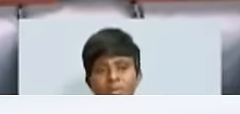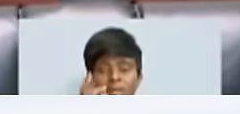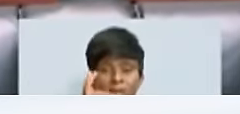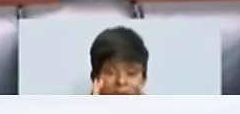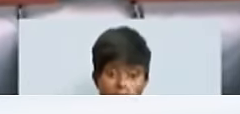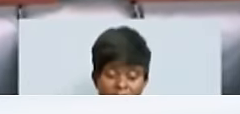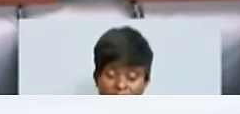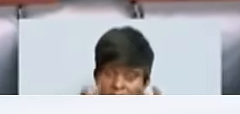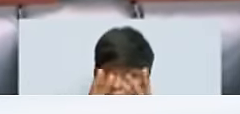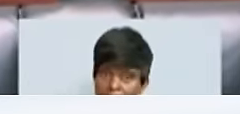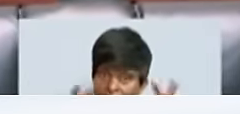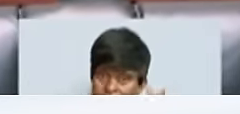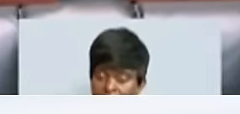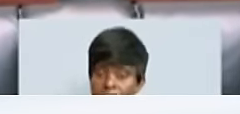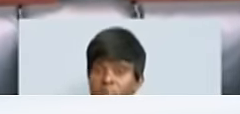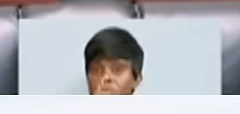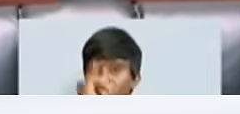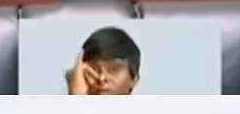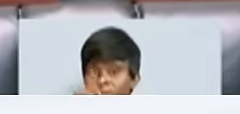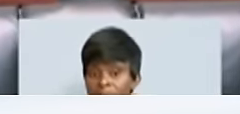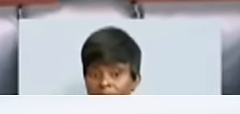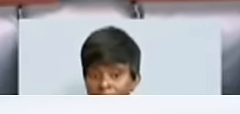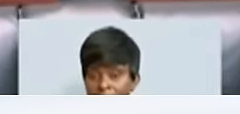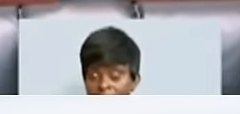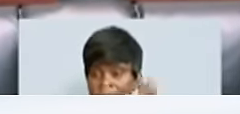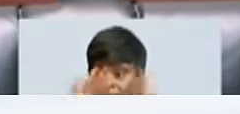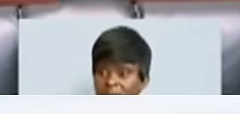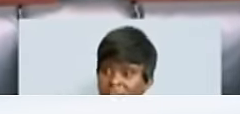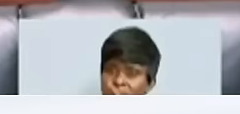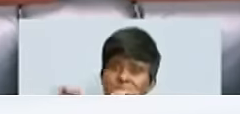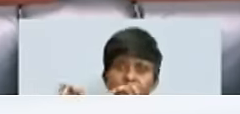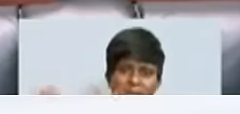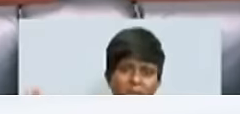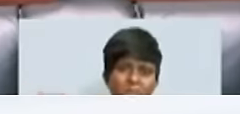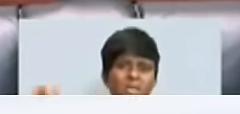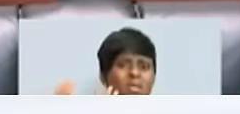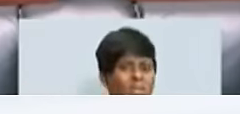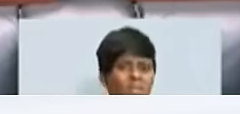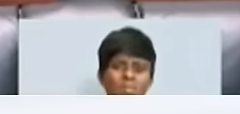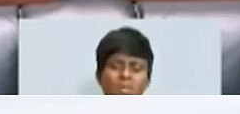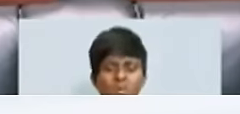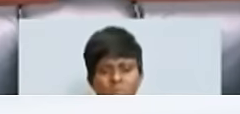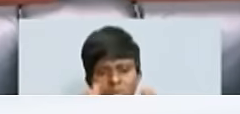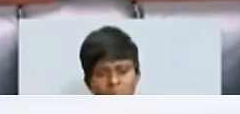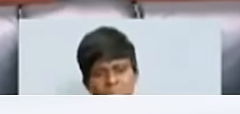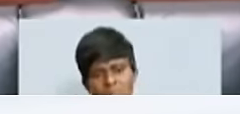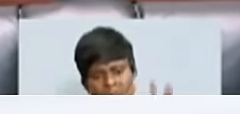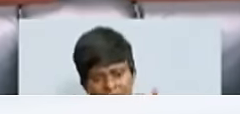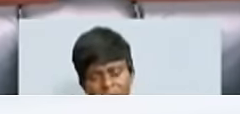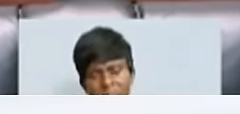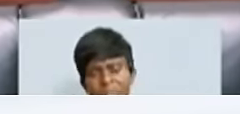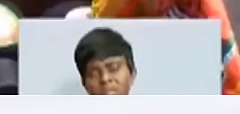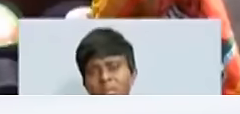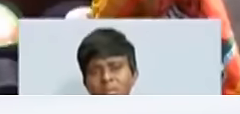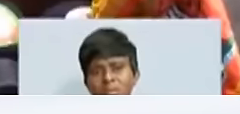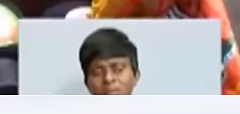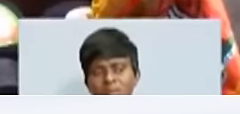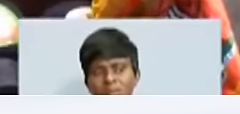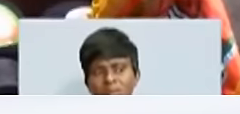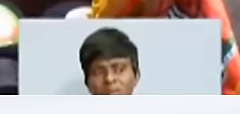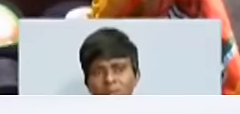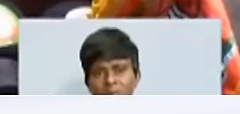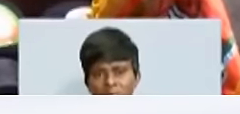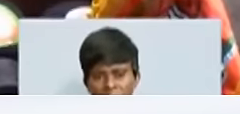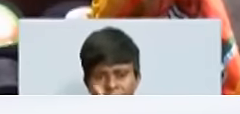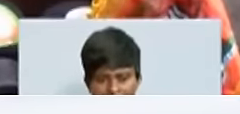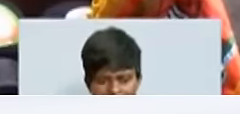the investigation is not done, leave people alone and continue with your investigation. And when